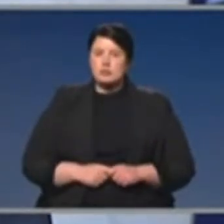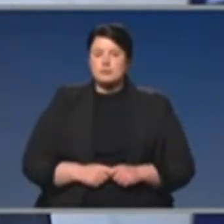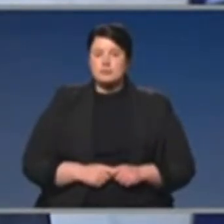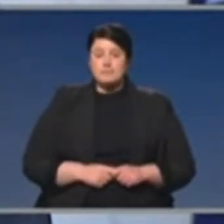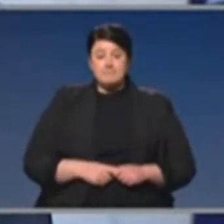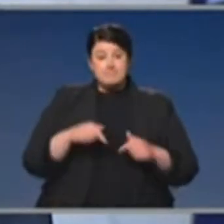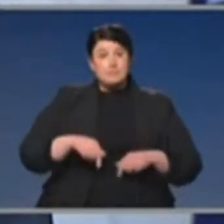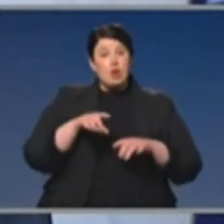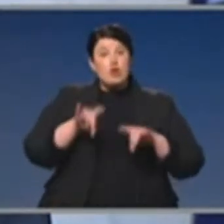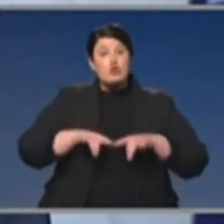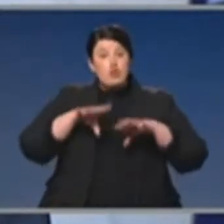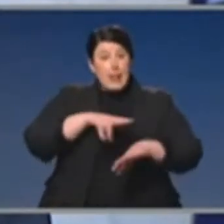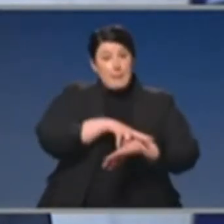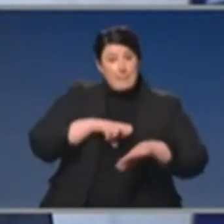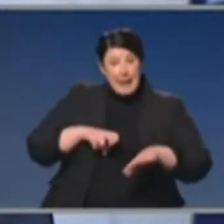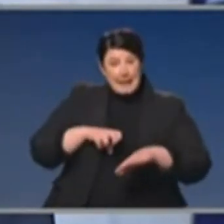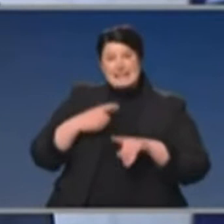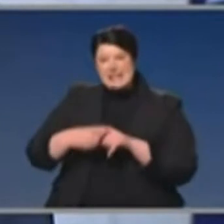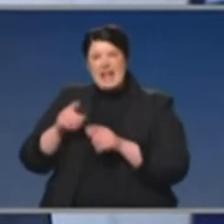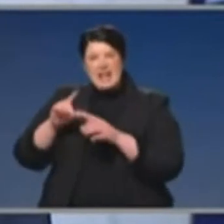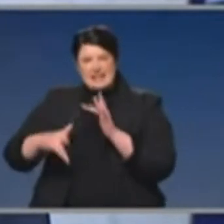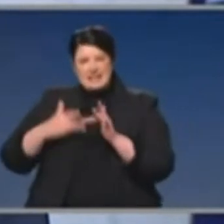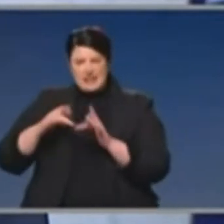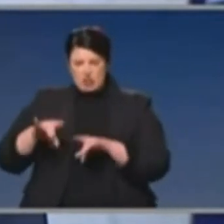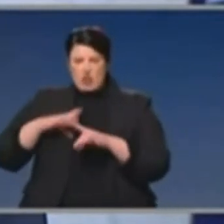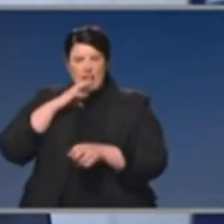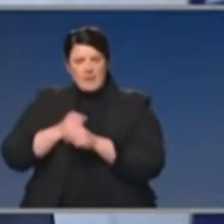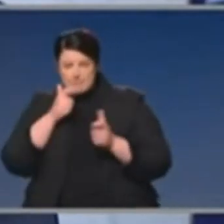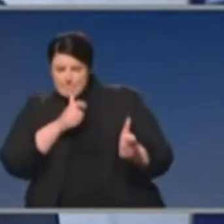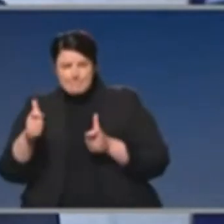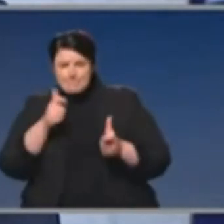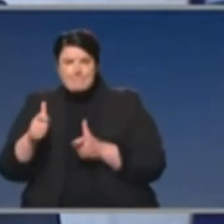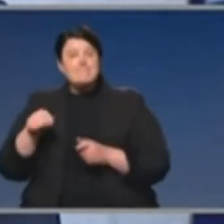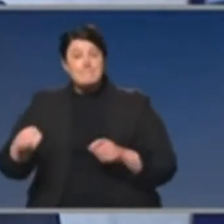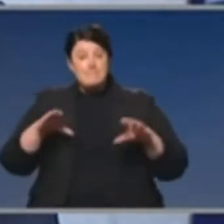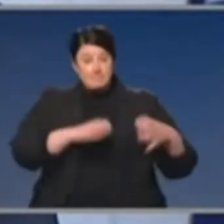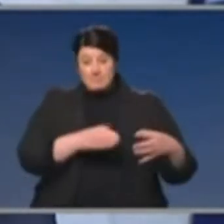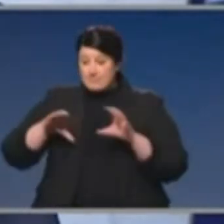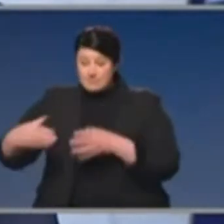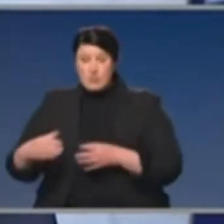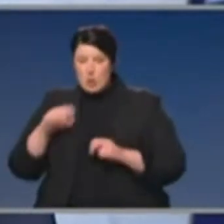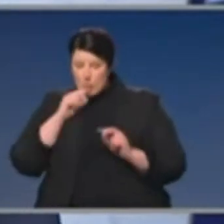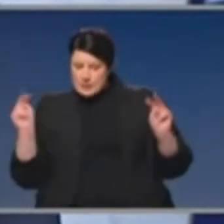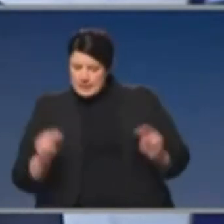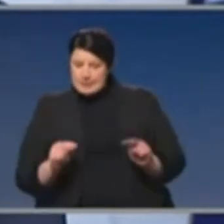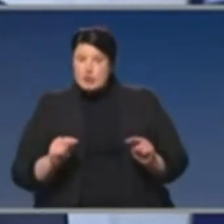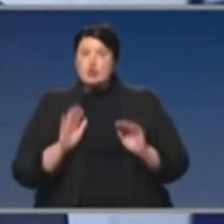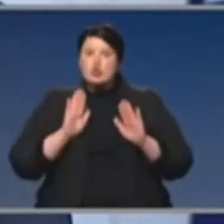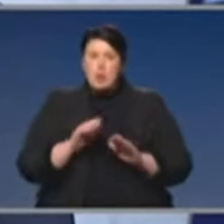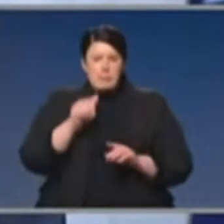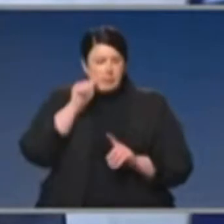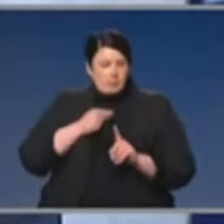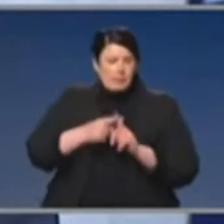and the Australian Criminal Intelligence Commission to help stop pedophile